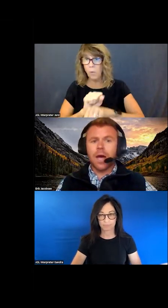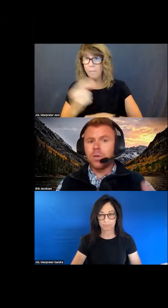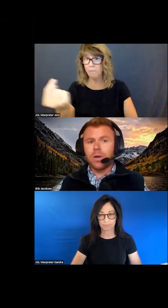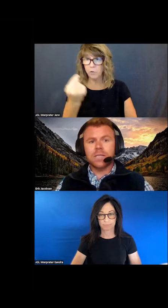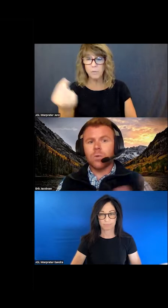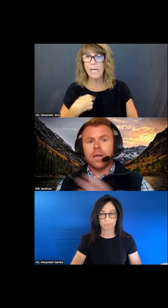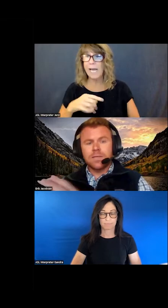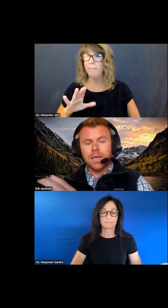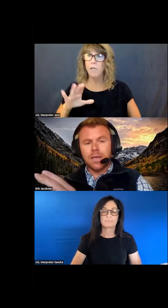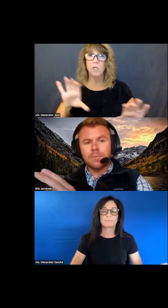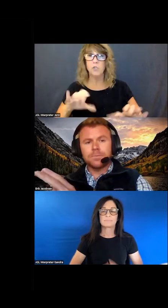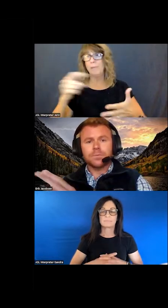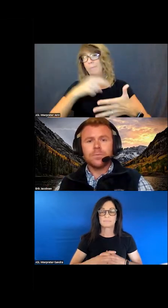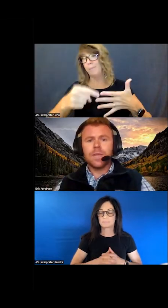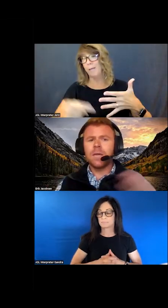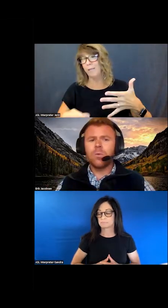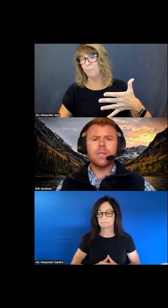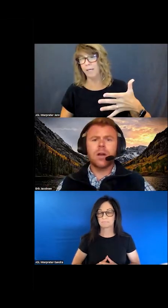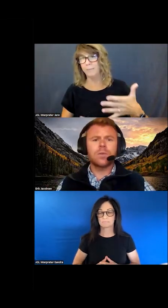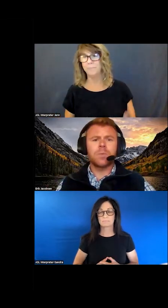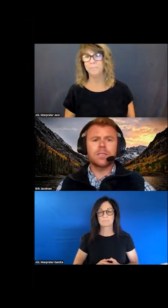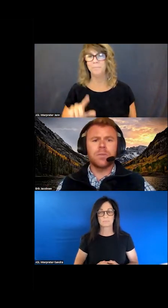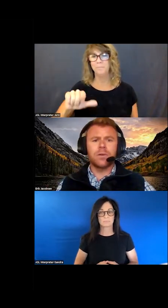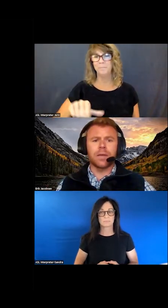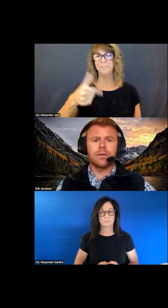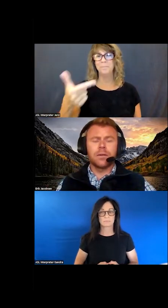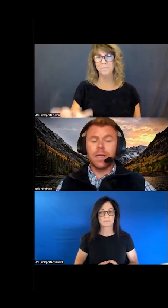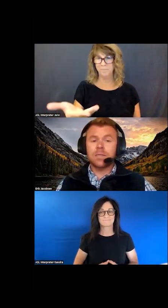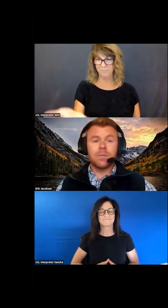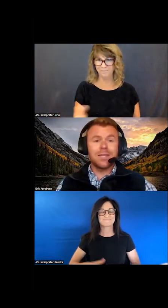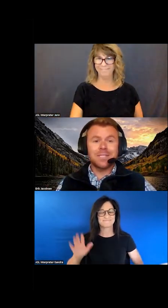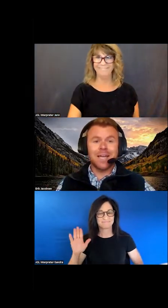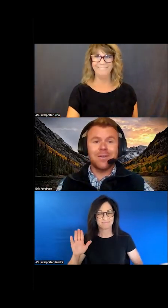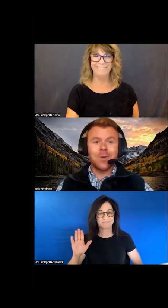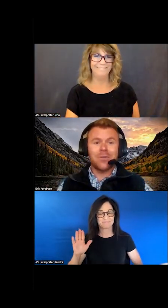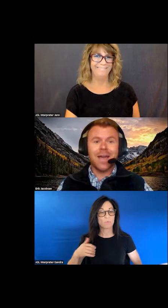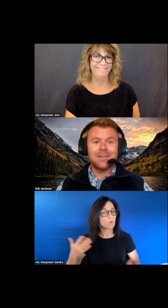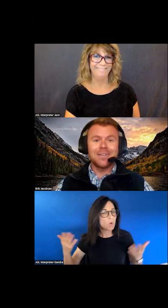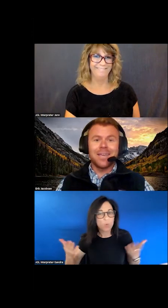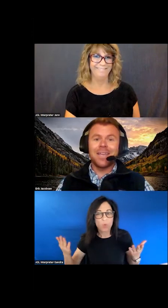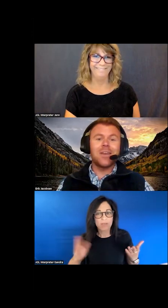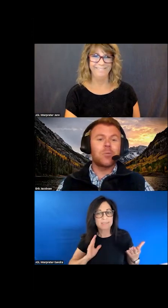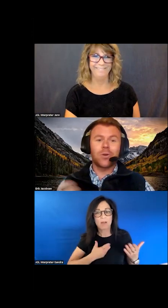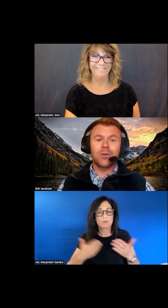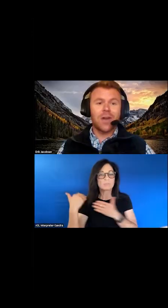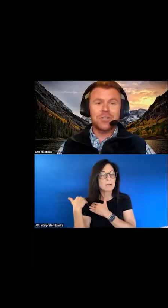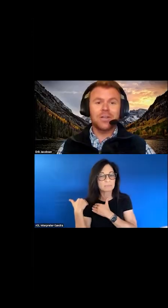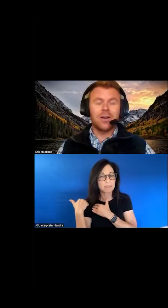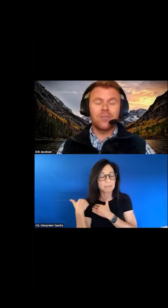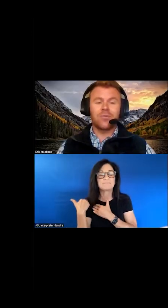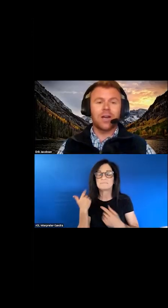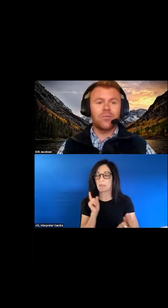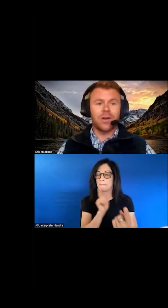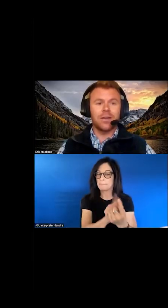I'm doing X, Y, and Z. And what is our responsibility? It's to meet them exactly where they're at in their progression